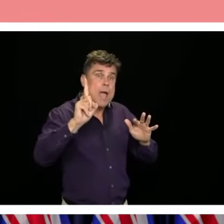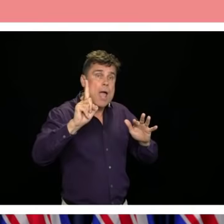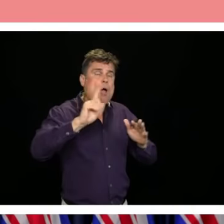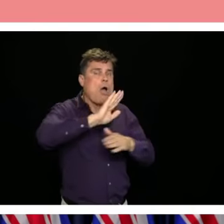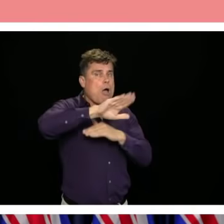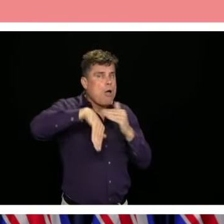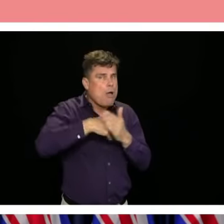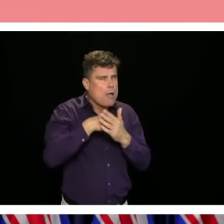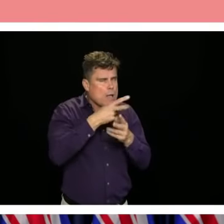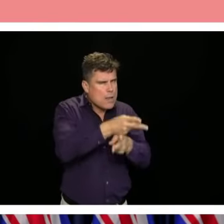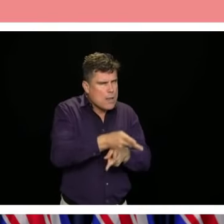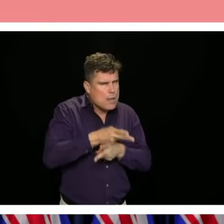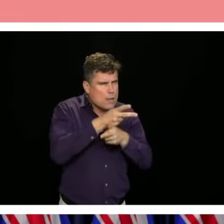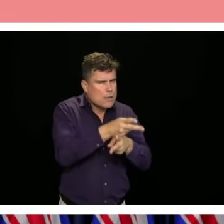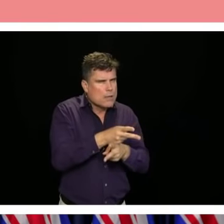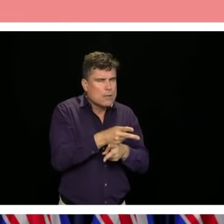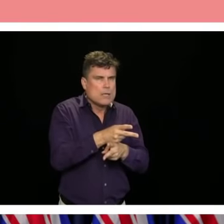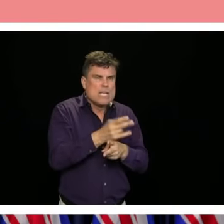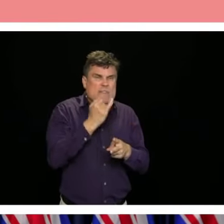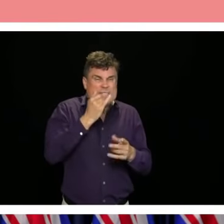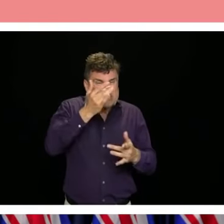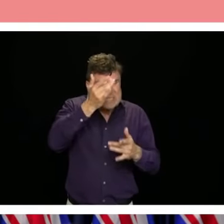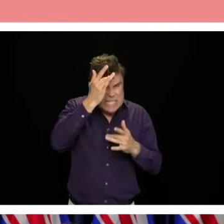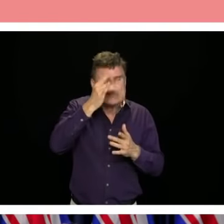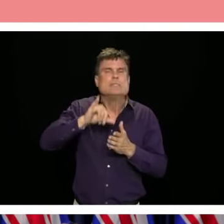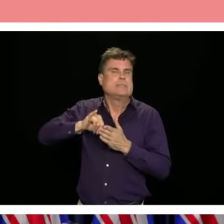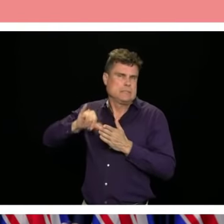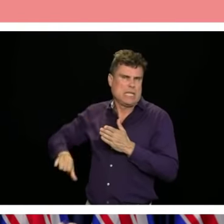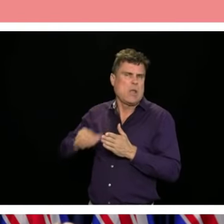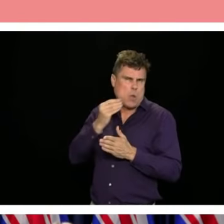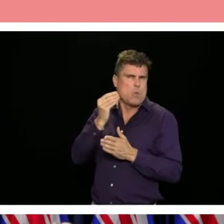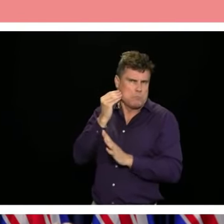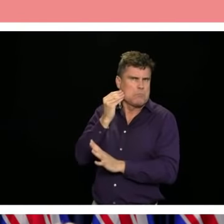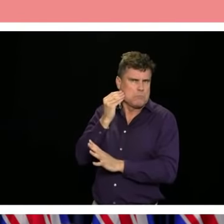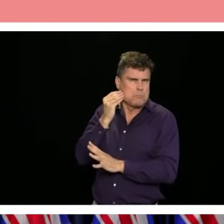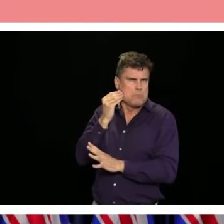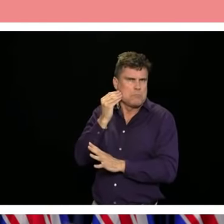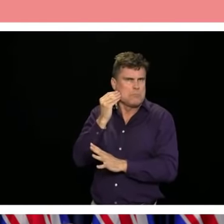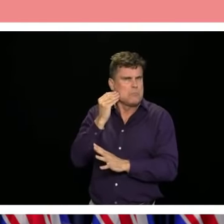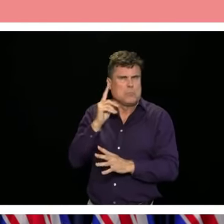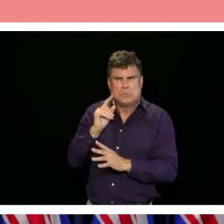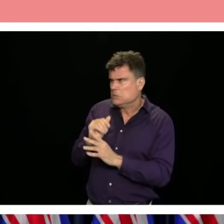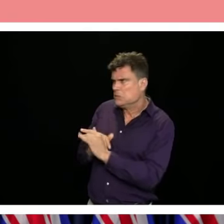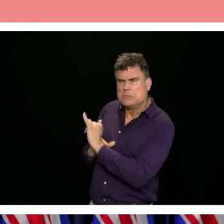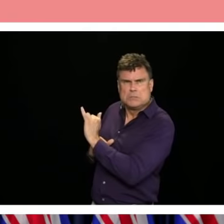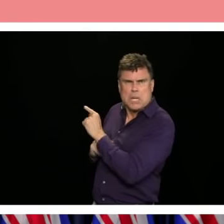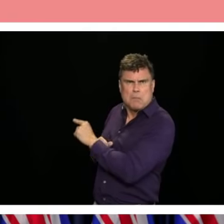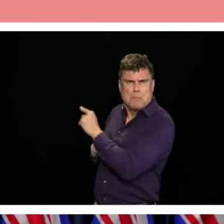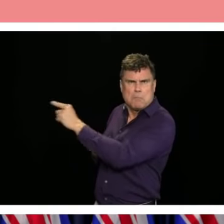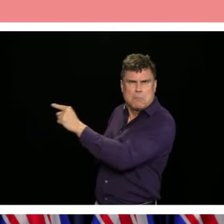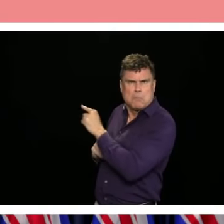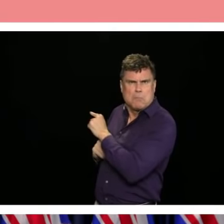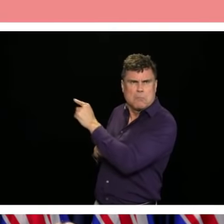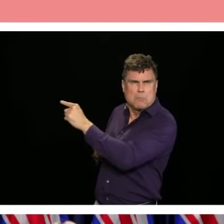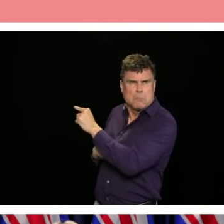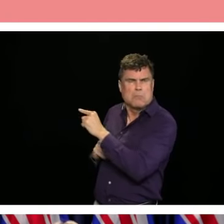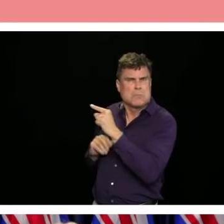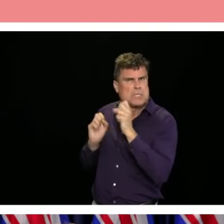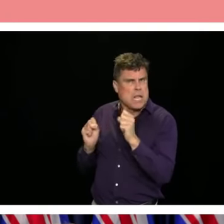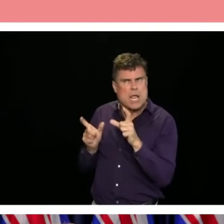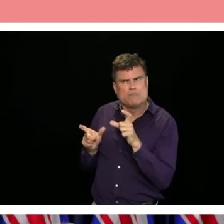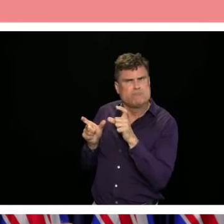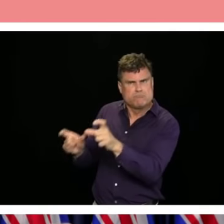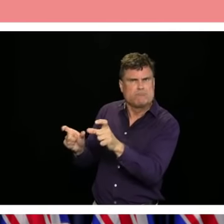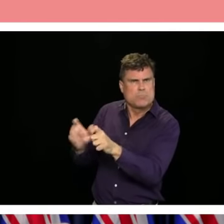could potentially happen? So as schools reopen, and even if all schools were open and all children were in,